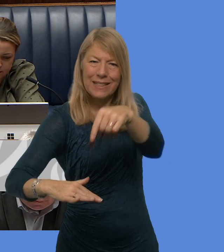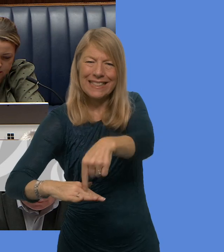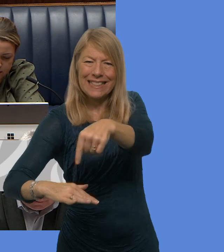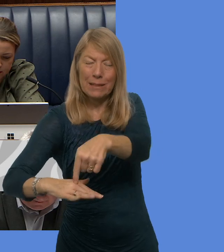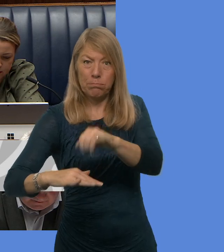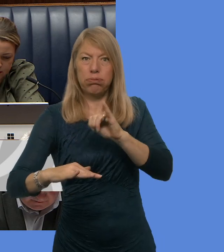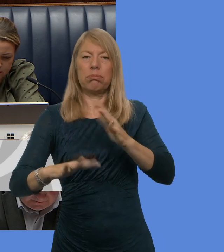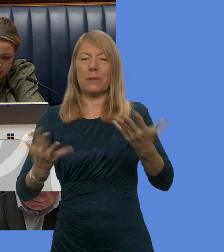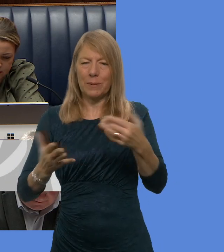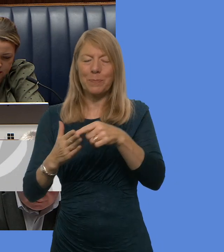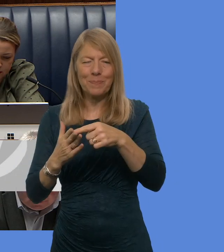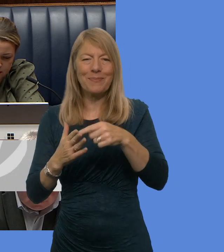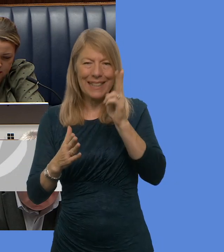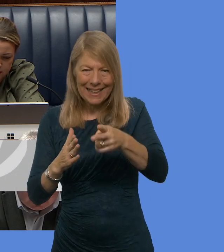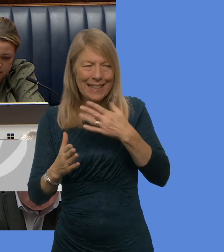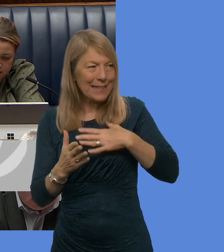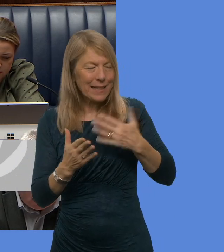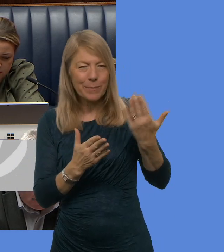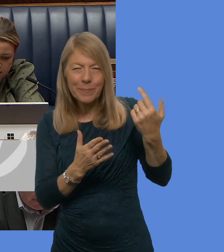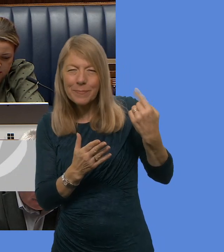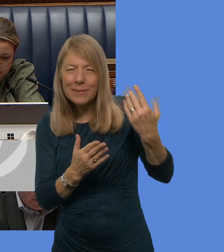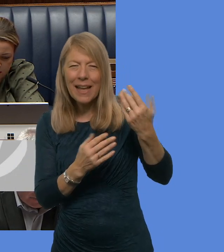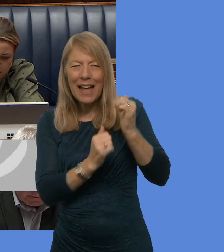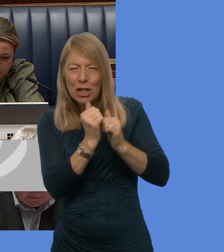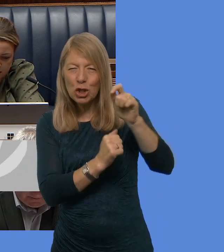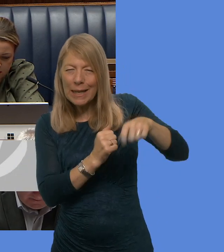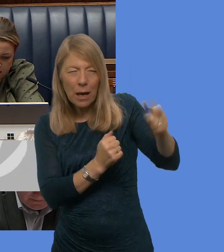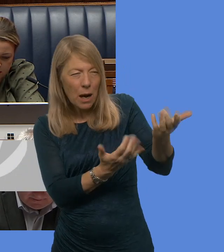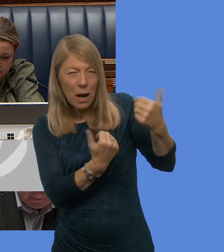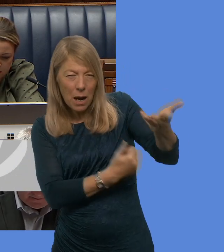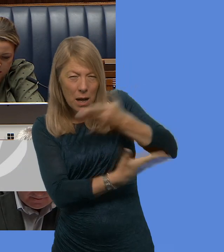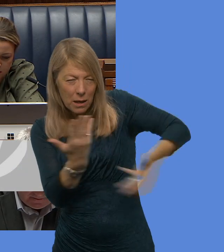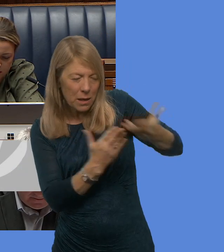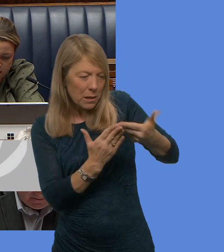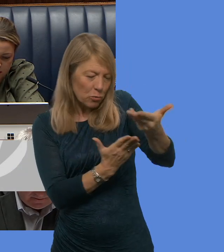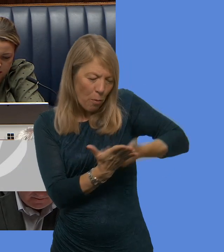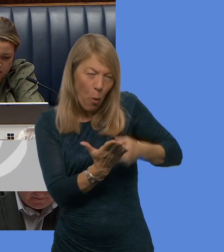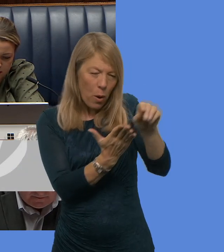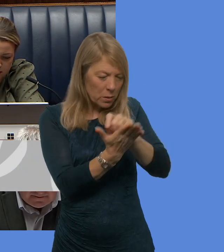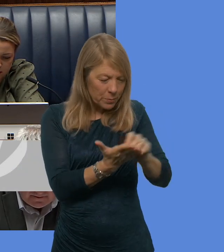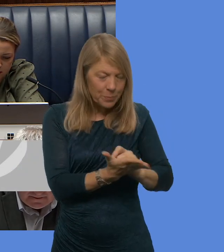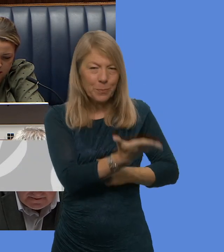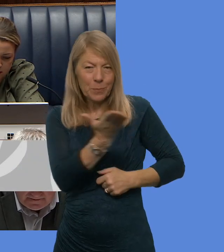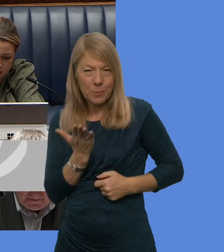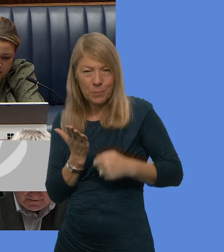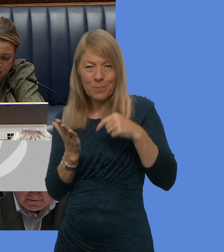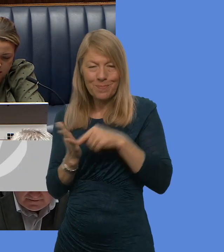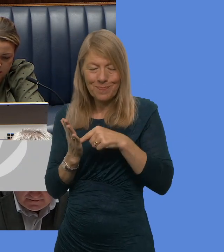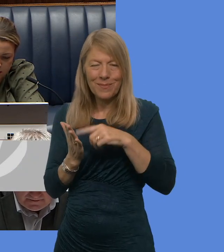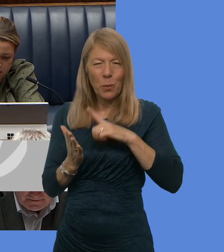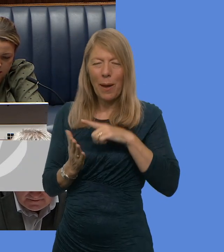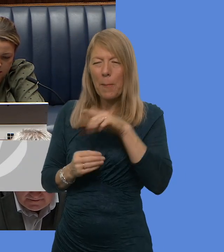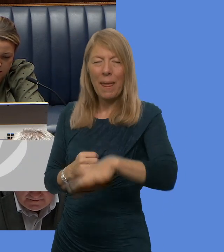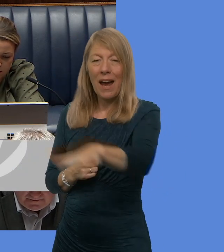solution can be found to it, given the scale of the landslide there and the undermining of the roadworks in that area.